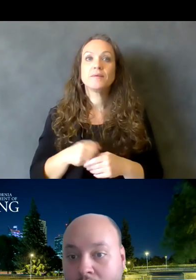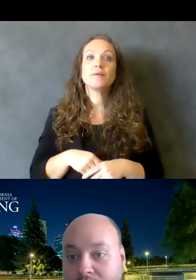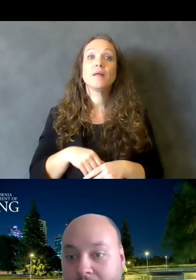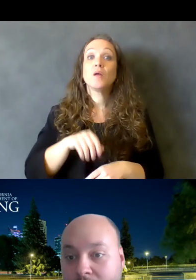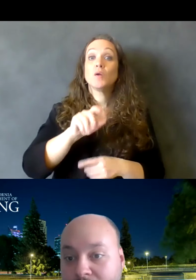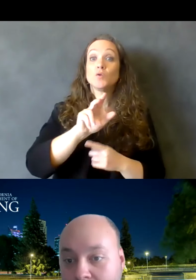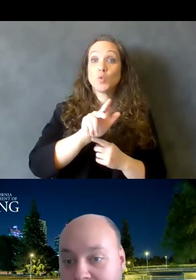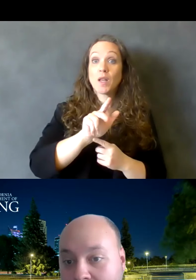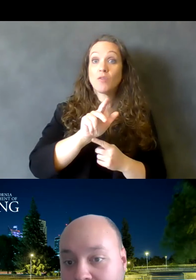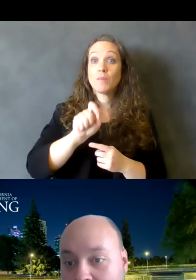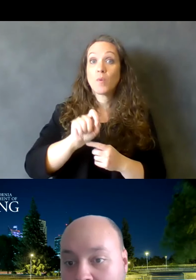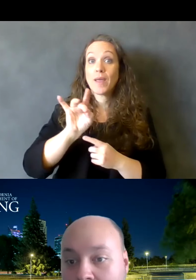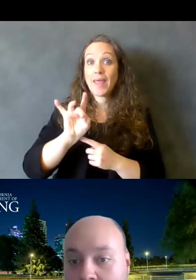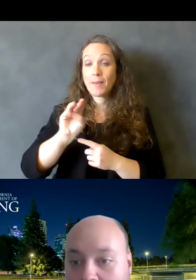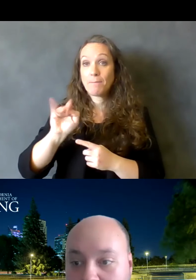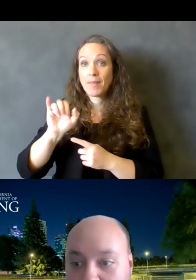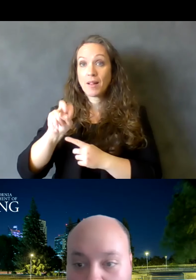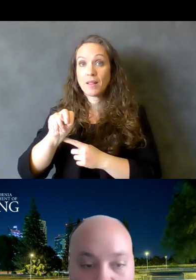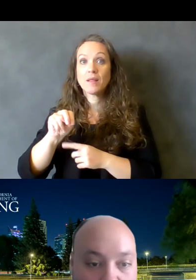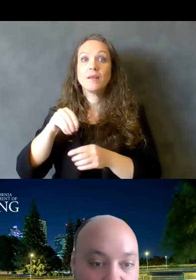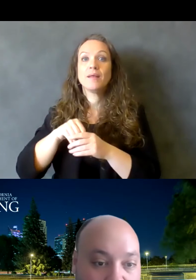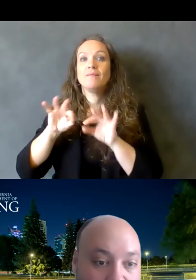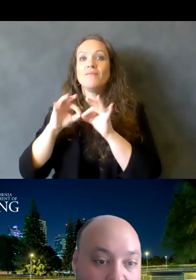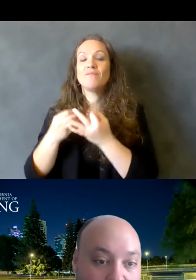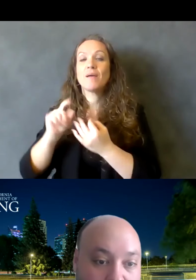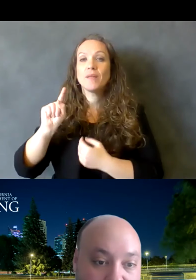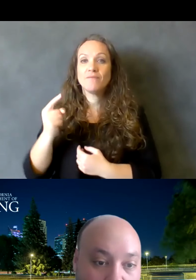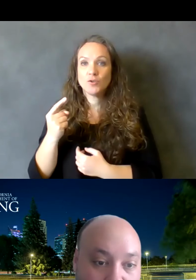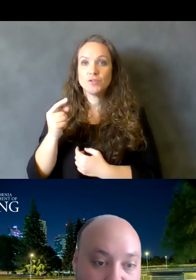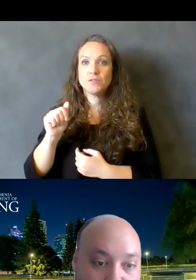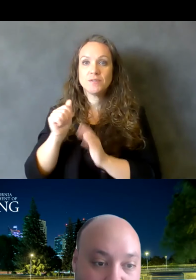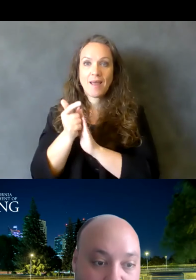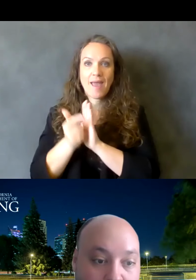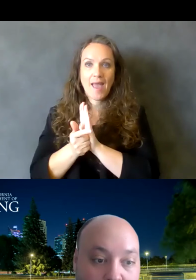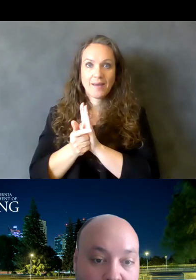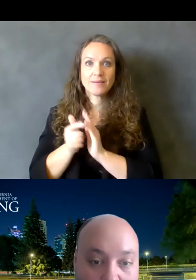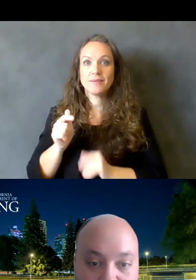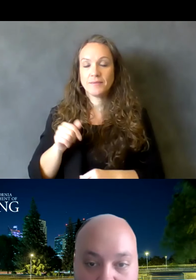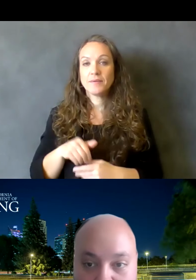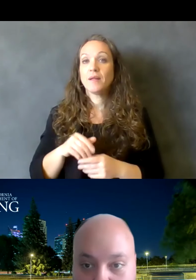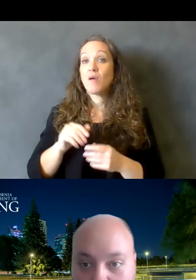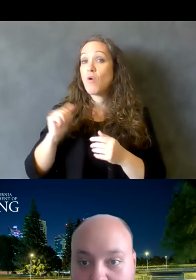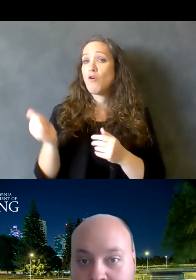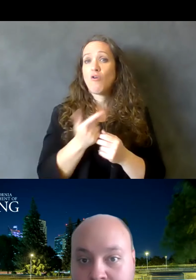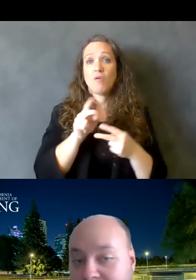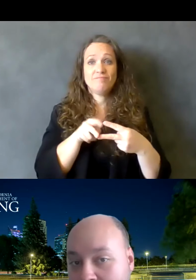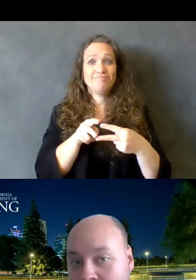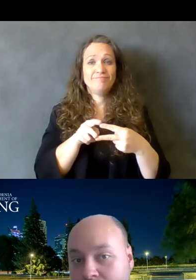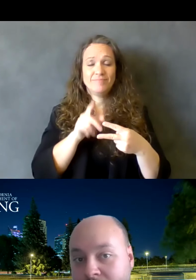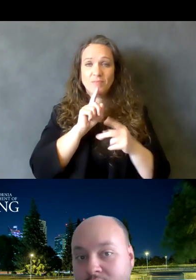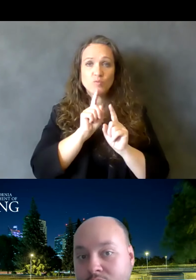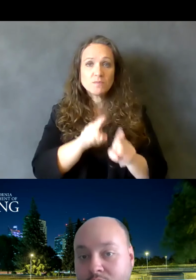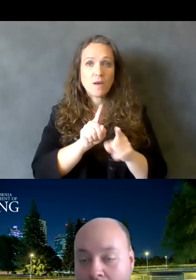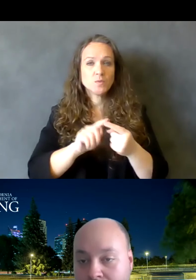million in Families First Act funding. And this was all funding in response to the COVID pandemic to